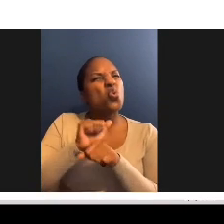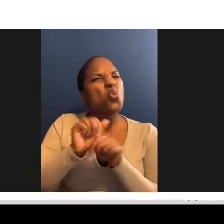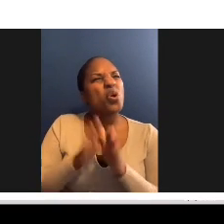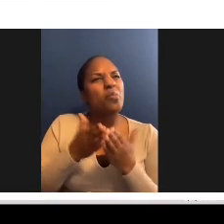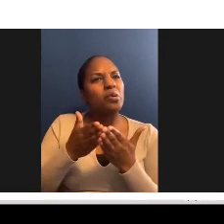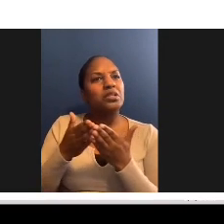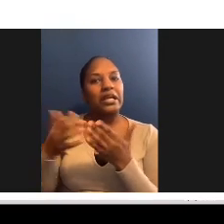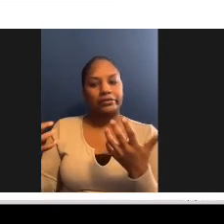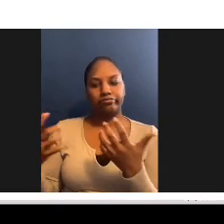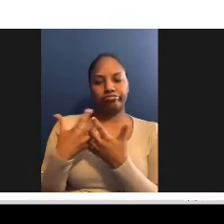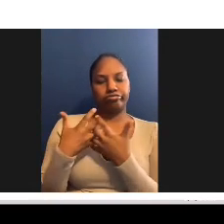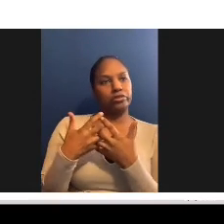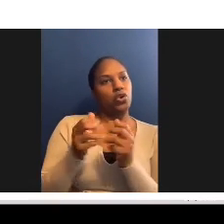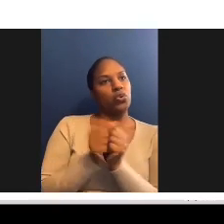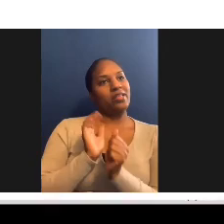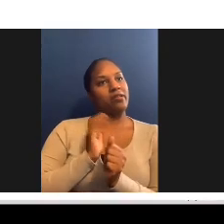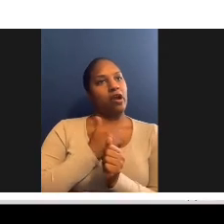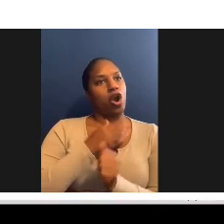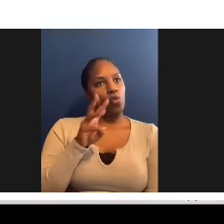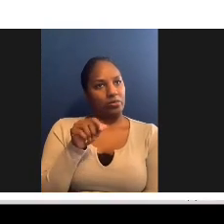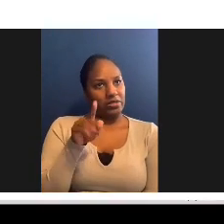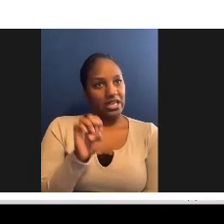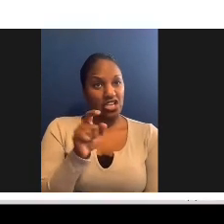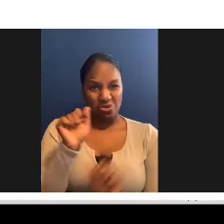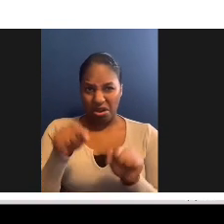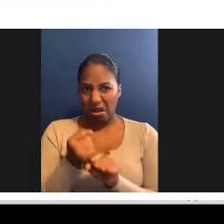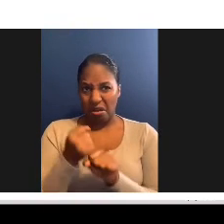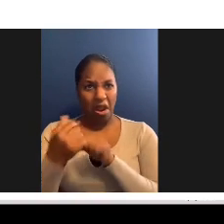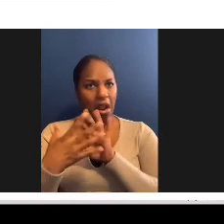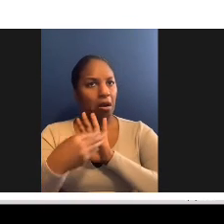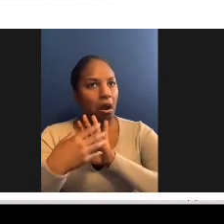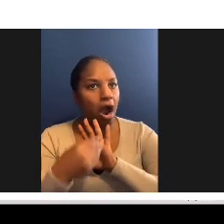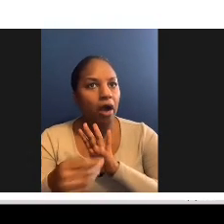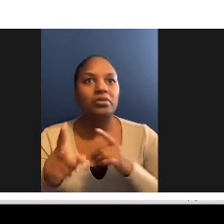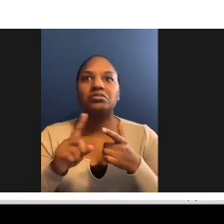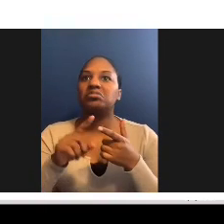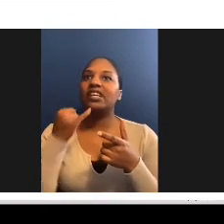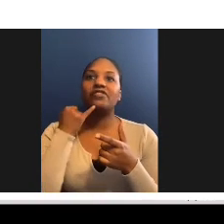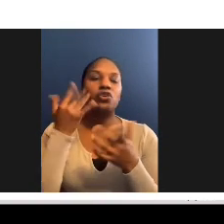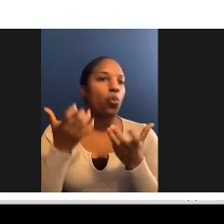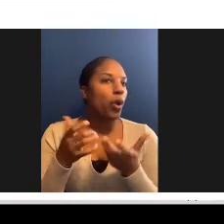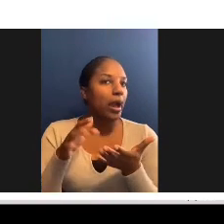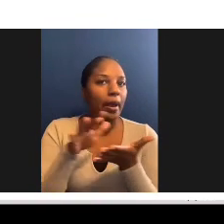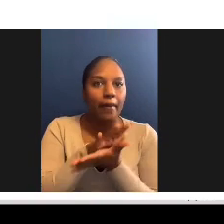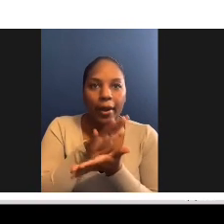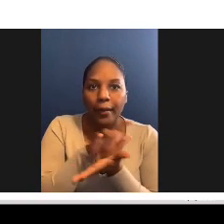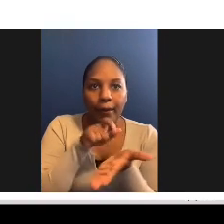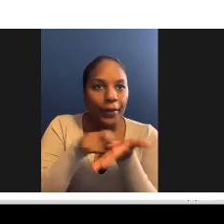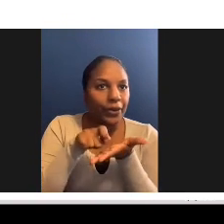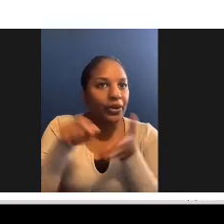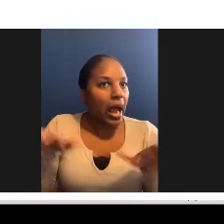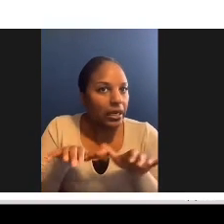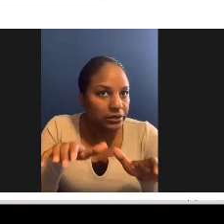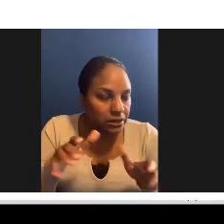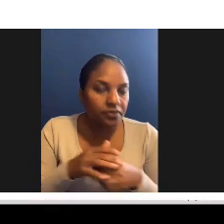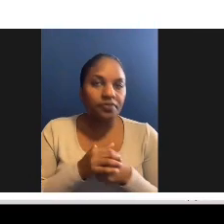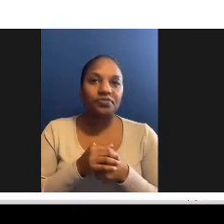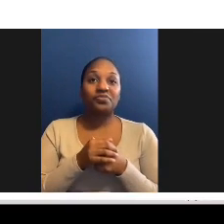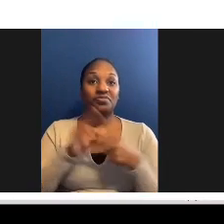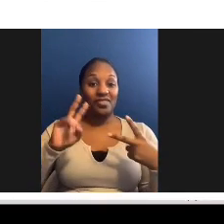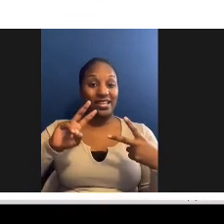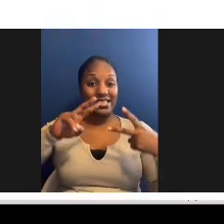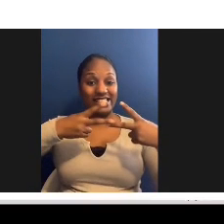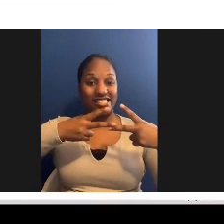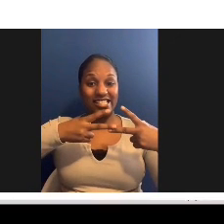website. You can make copies from this if you want a paper pencil activity. The second one is a larger